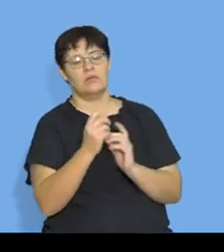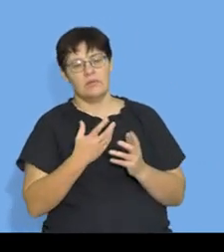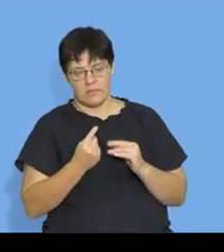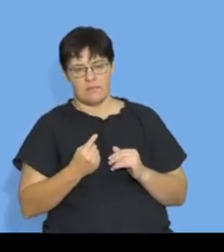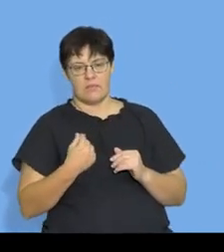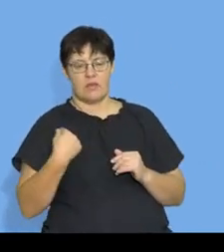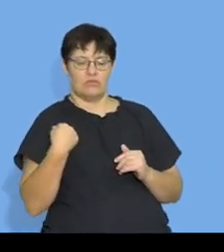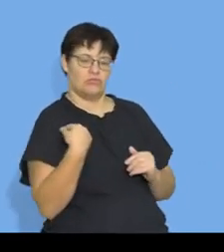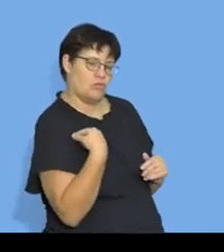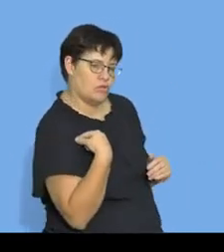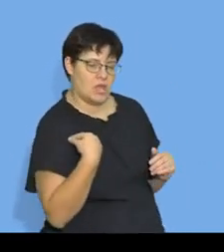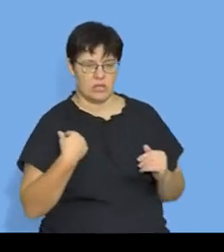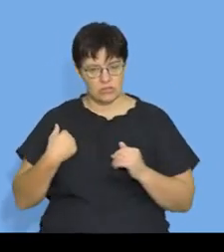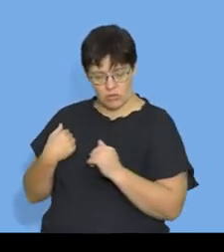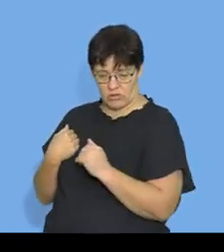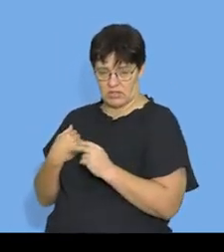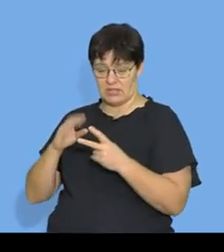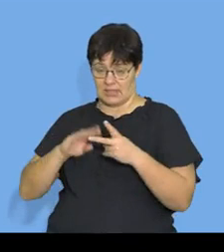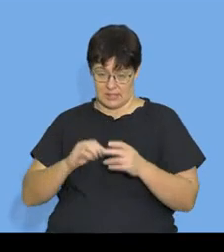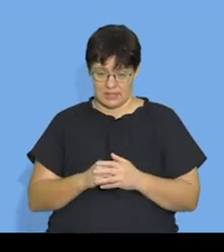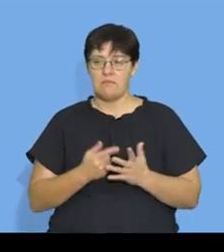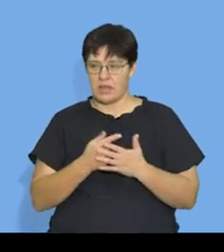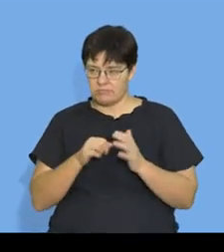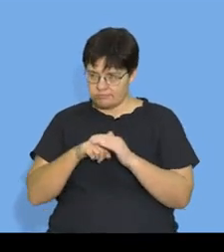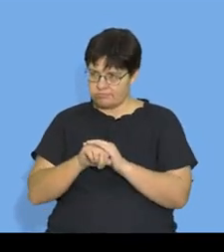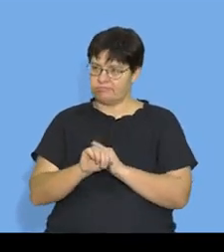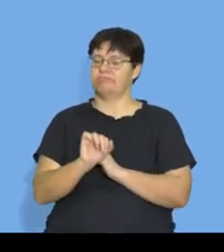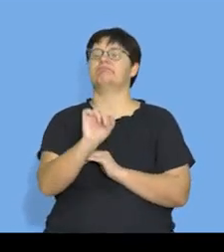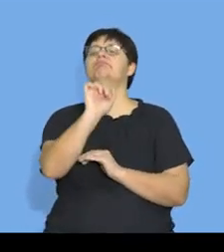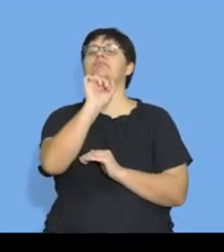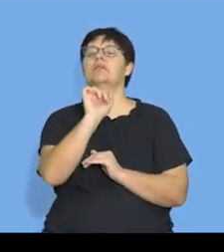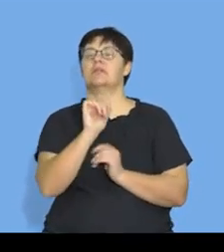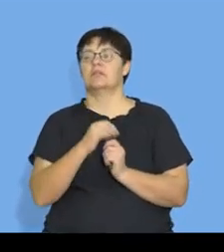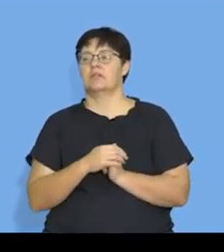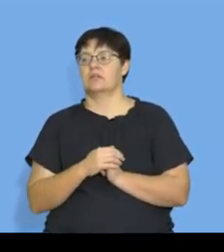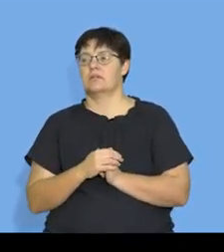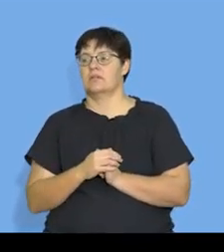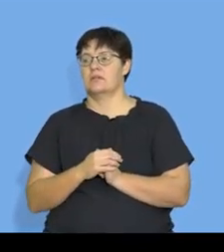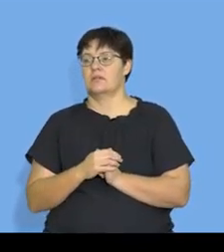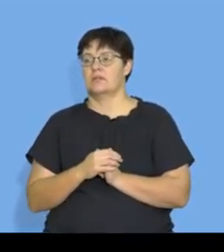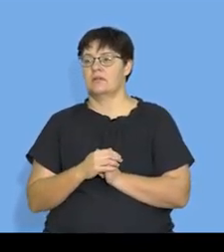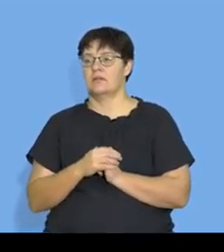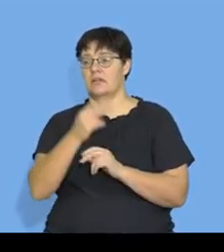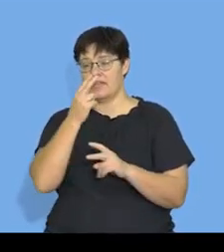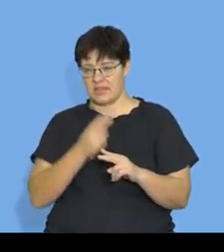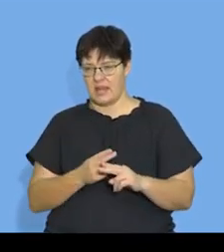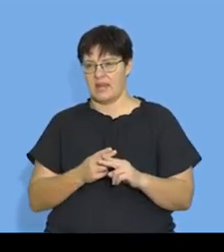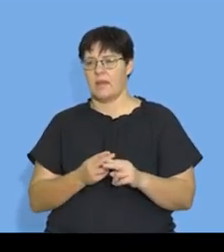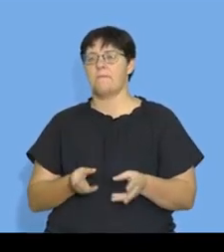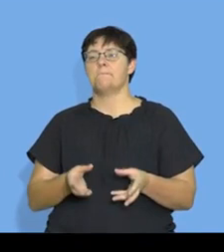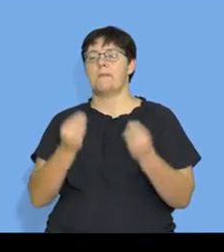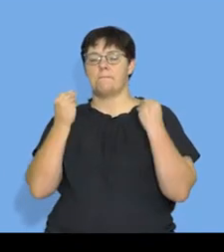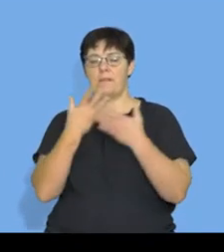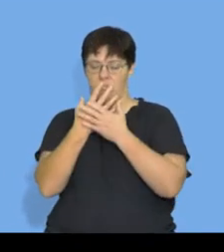then comes out one shoulder at a time, and you see that gradually emerges out with the shoulders first, and then